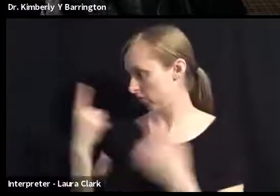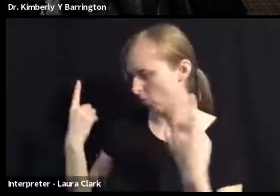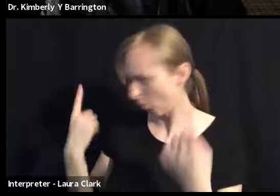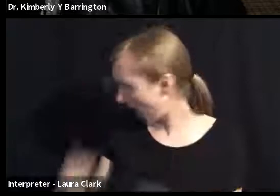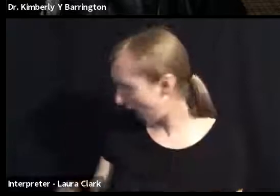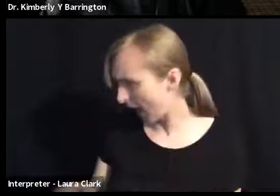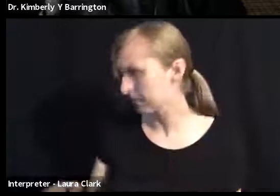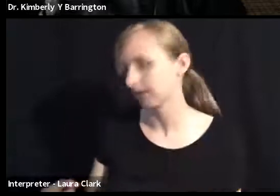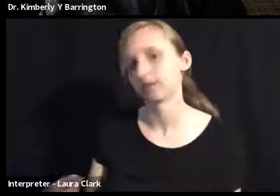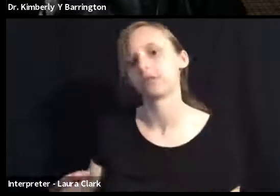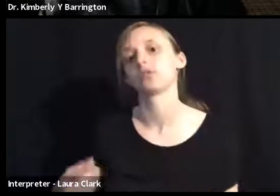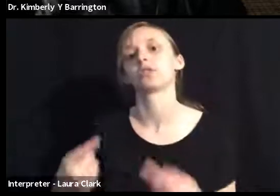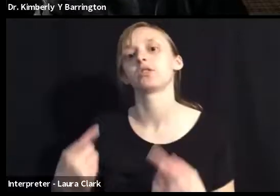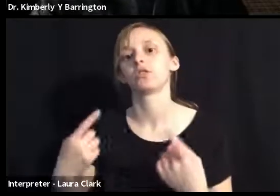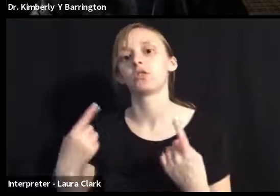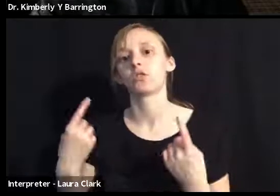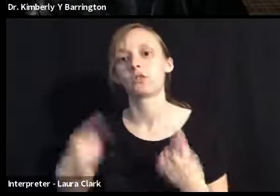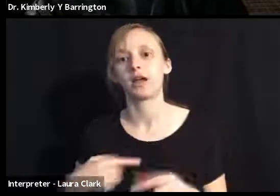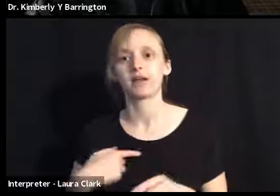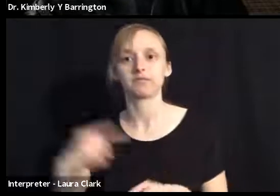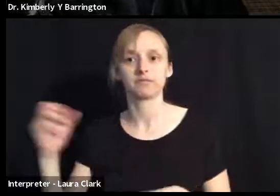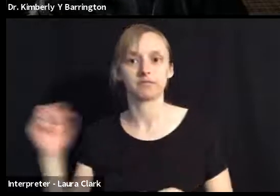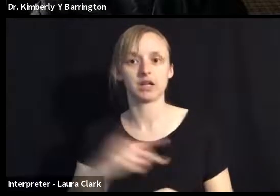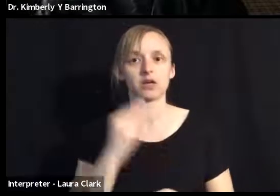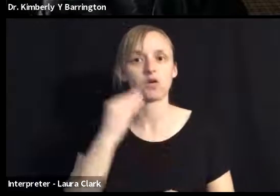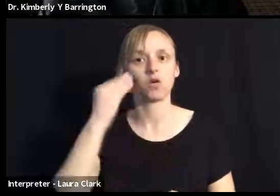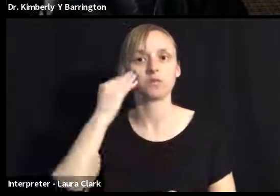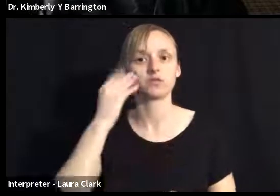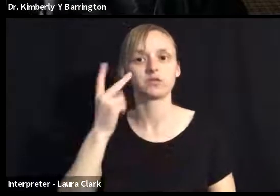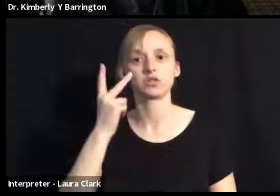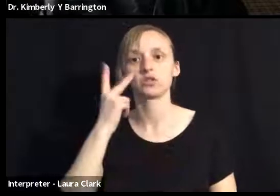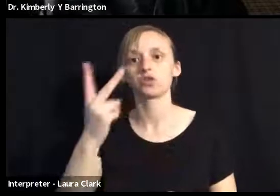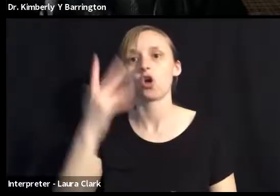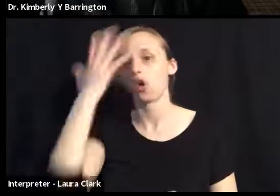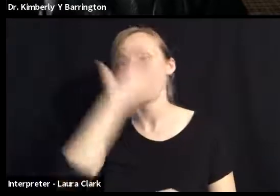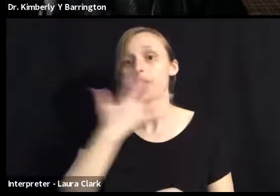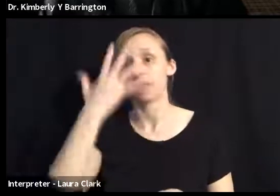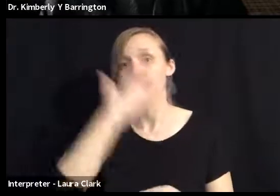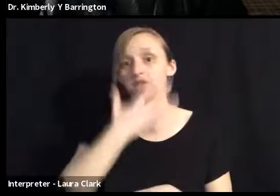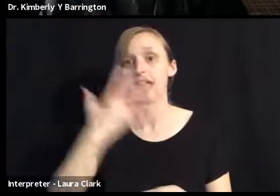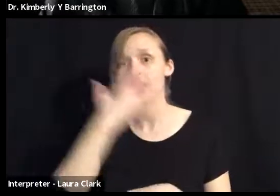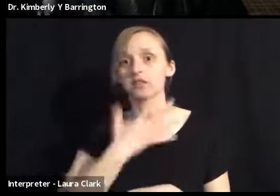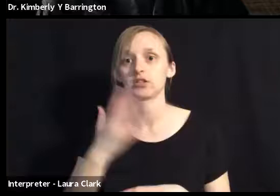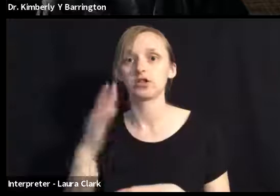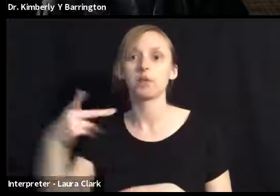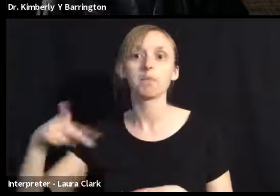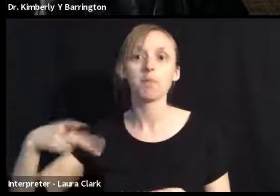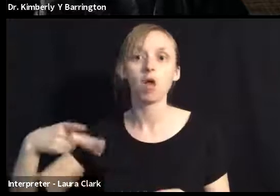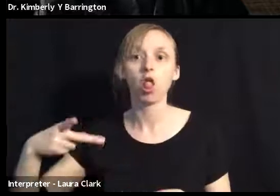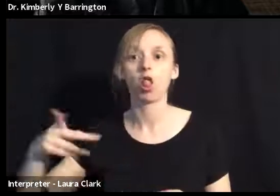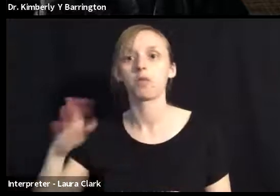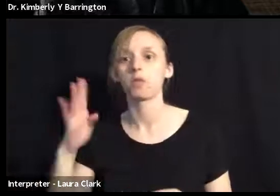me when I came back, she seen my face turn purple and bluish. So